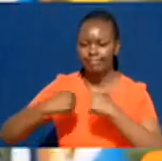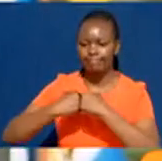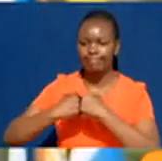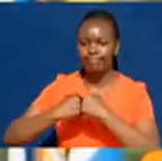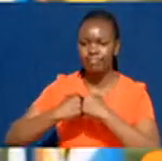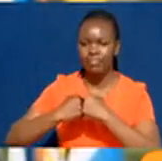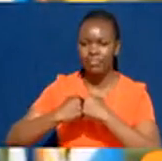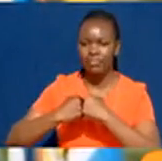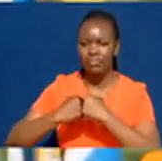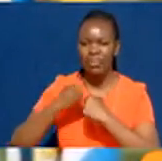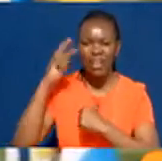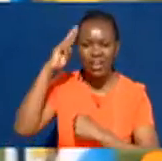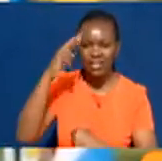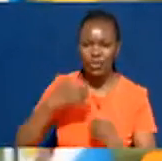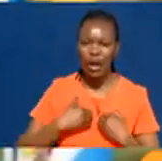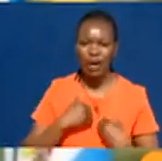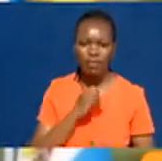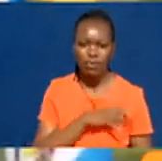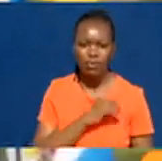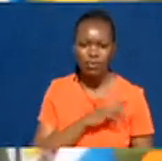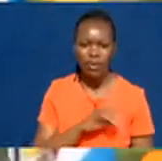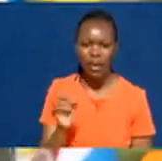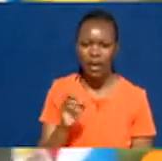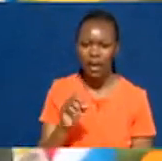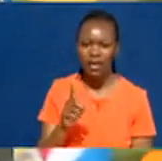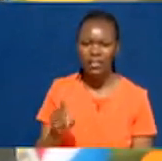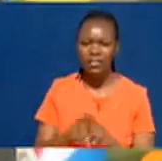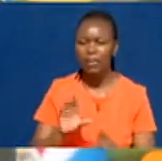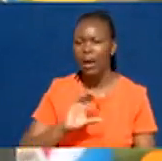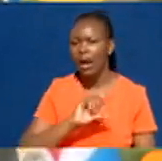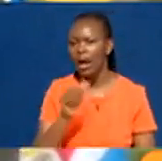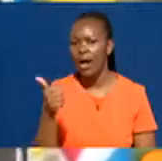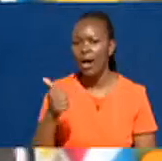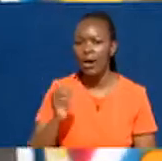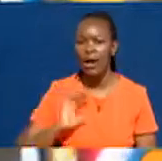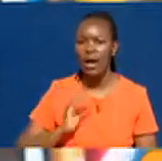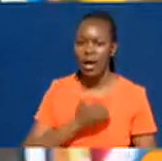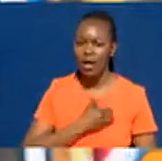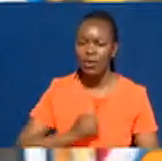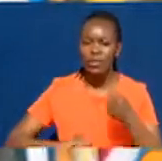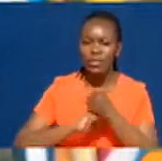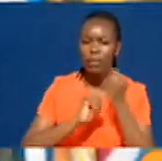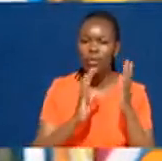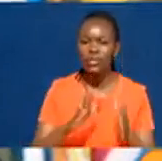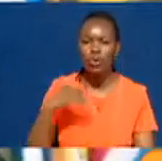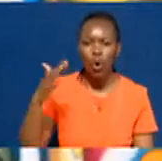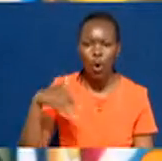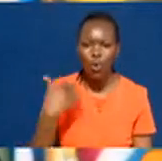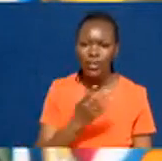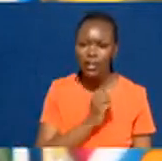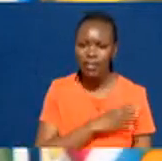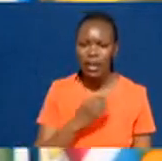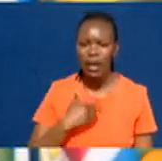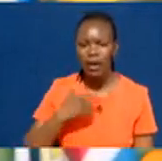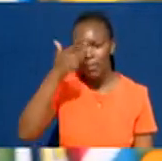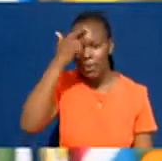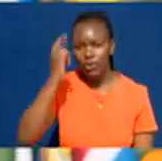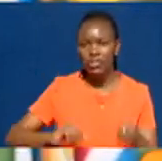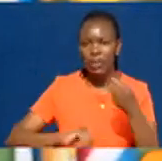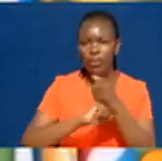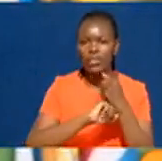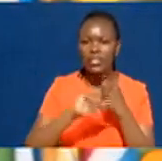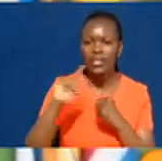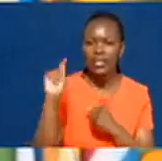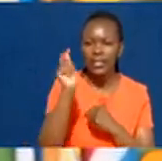like the way many of our supporters have had everything to fear for being our friends or for holding